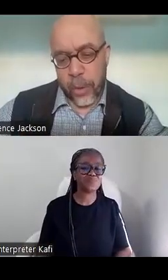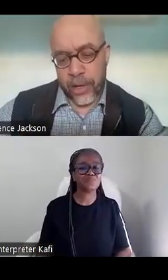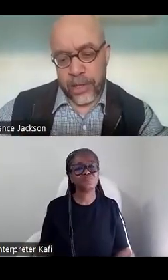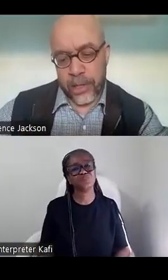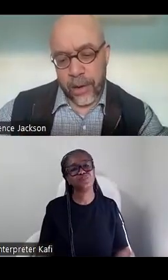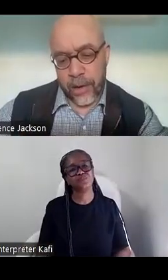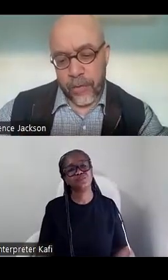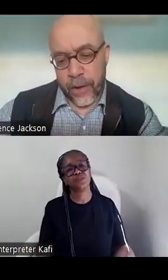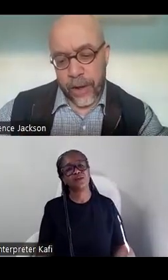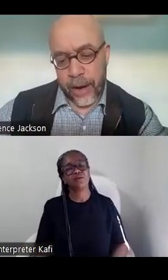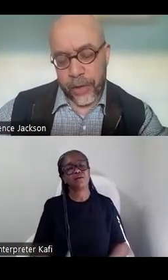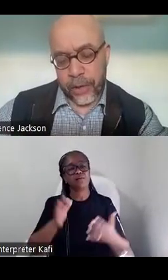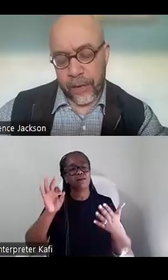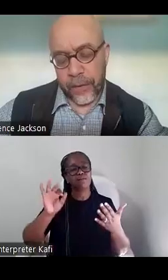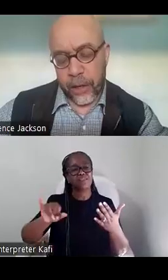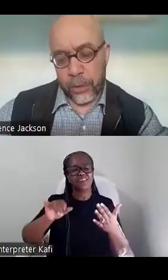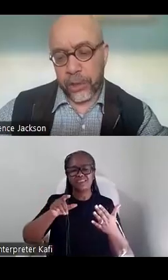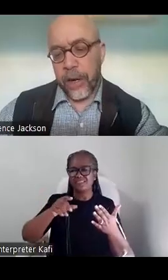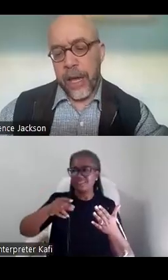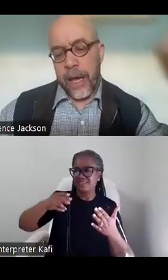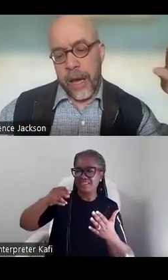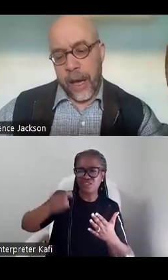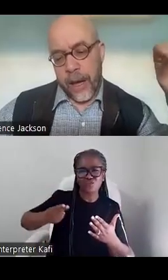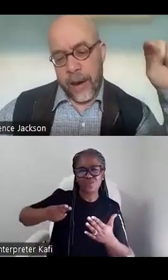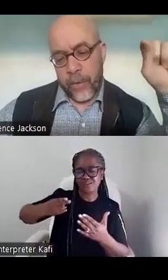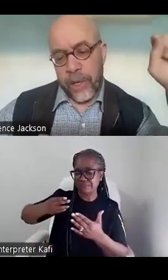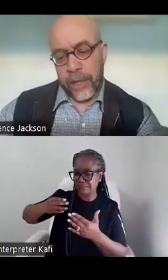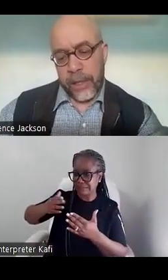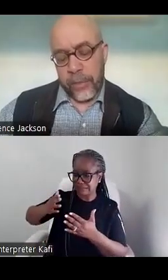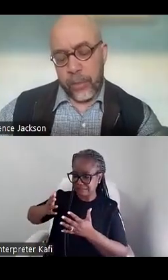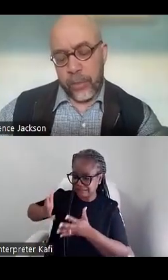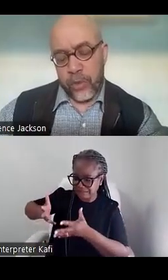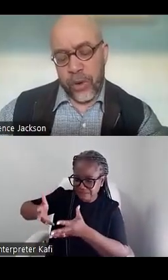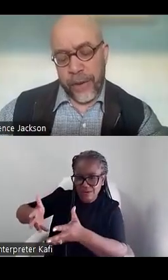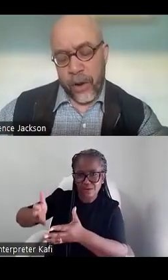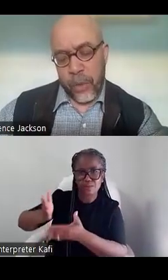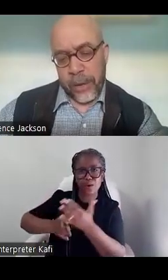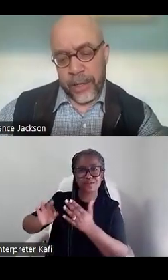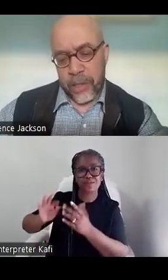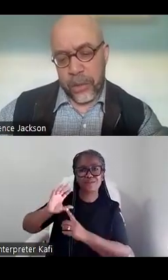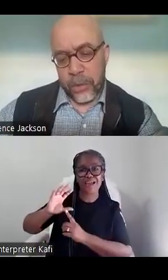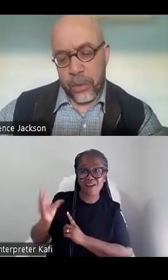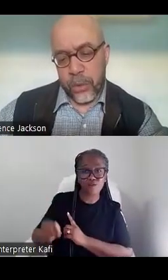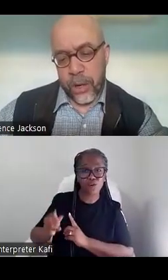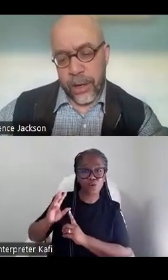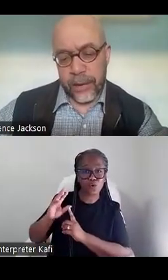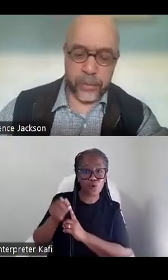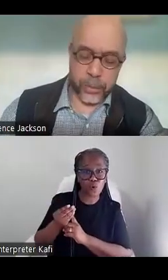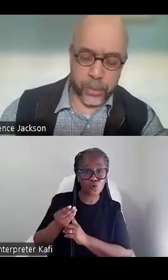residue parts of African life and culture, really driven home by